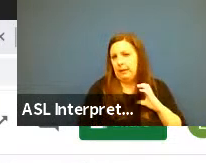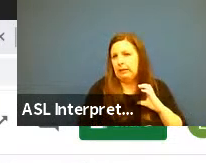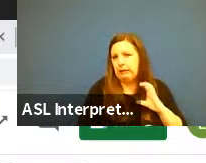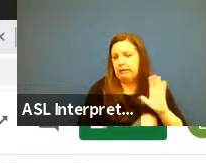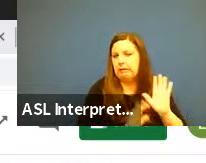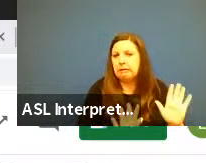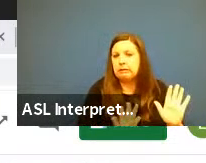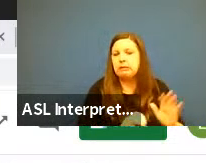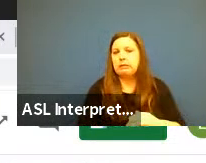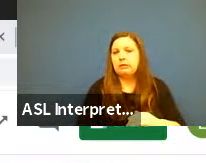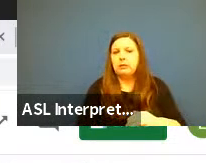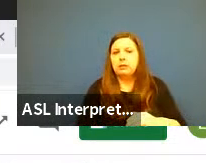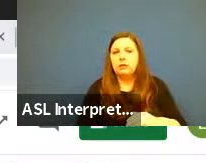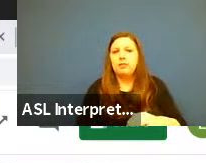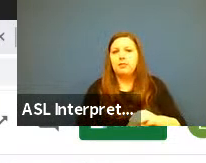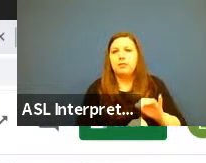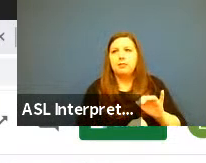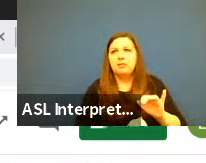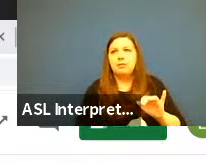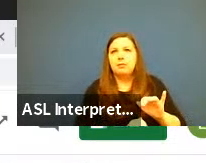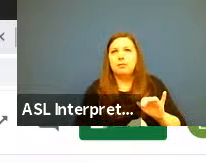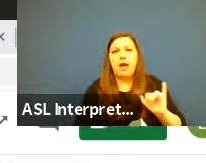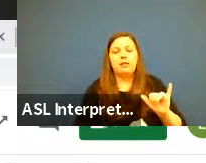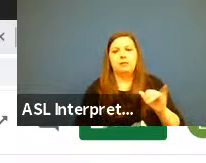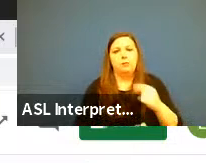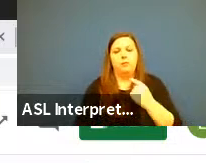That's an opinion of 1 of 9.